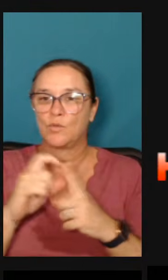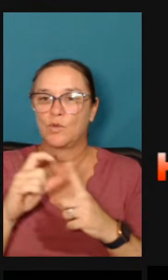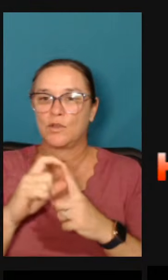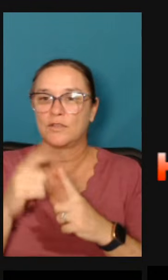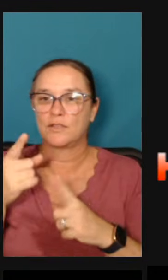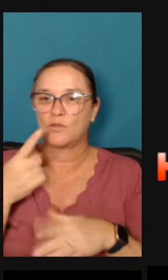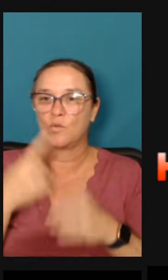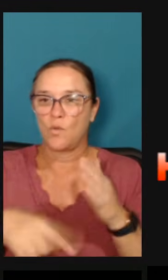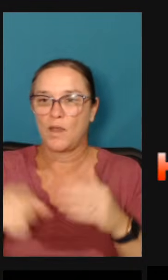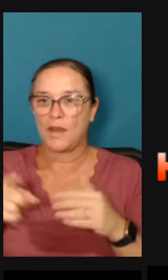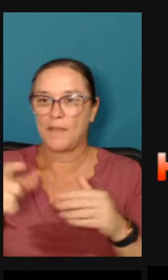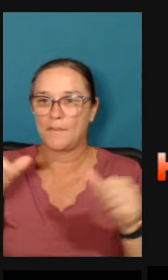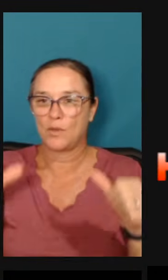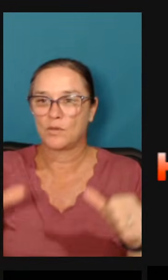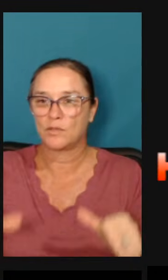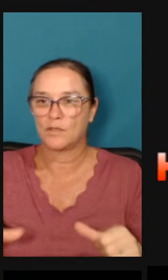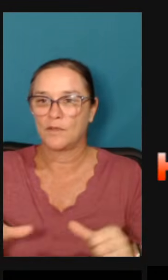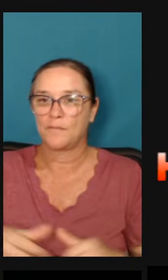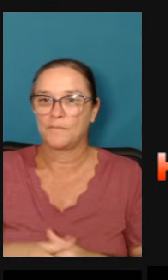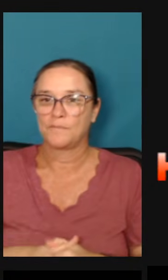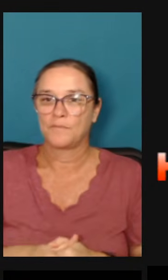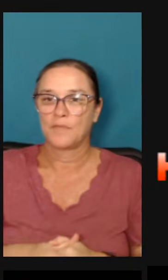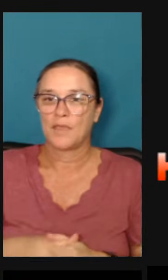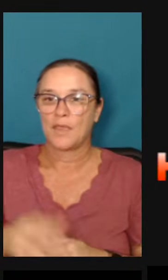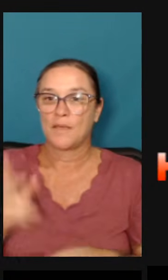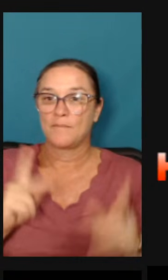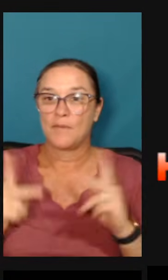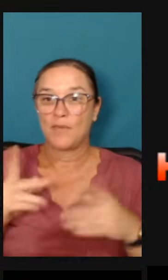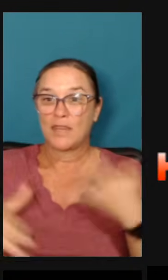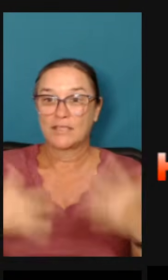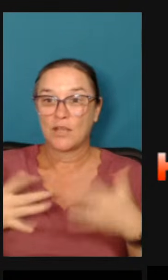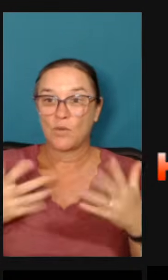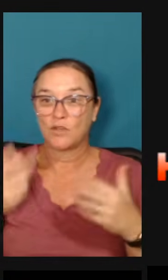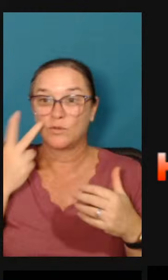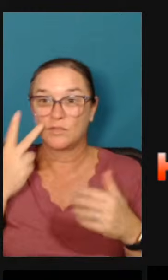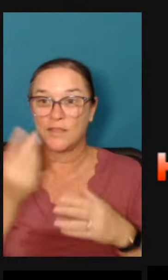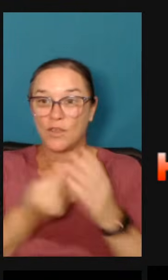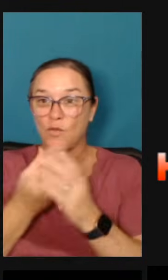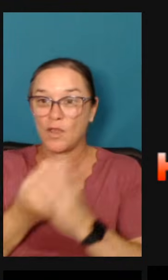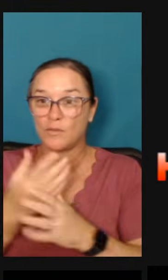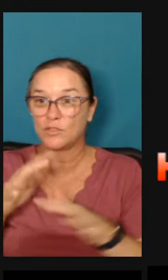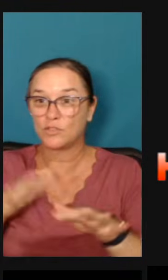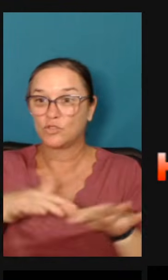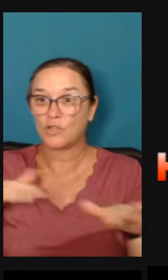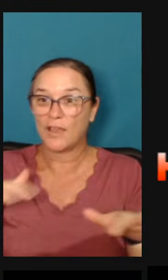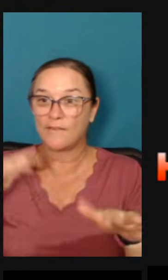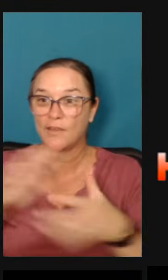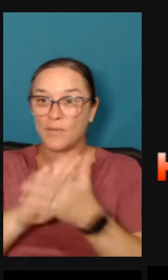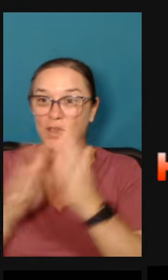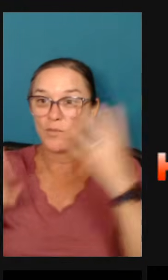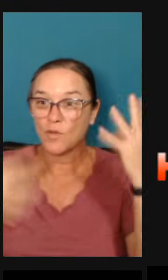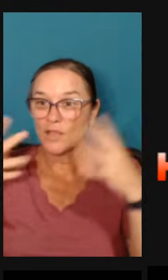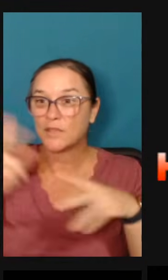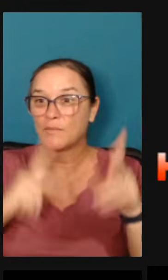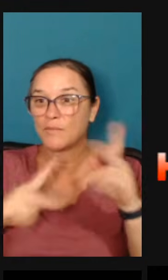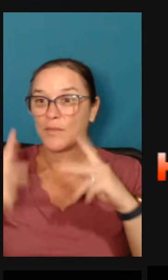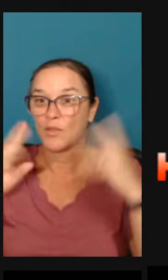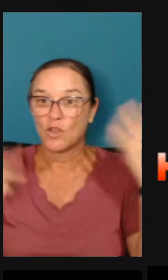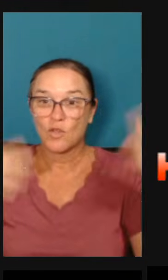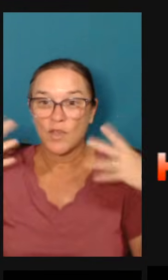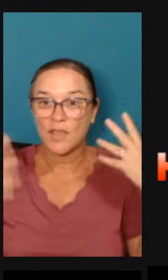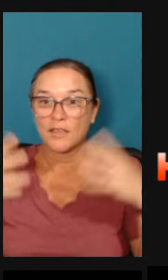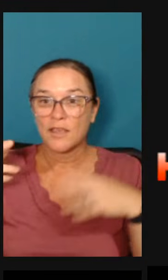posting. Folks get all excited and want to see the eruptions. Traffic goes crazy. People get crazy. All seem to forget, don't